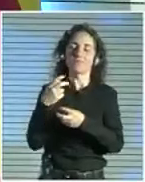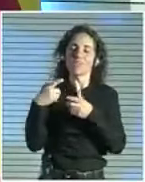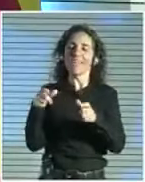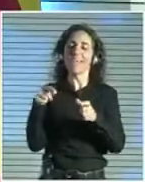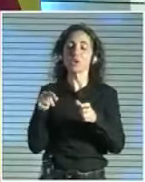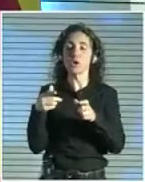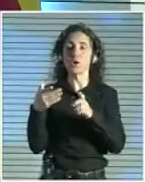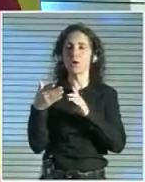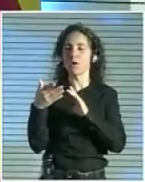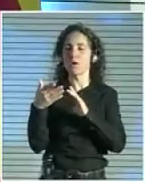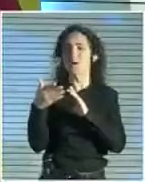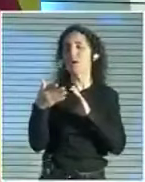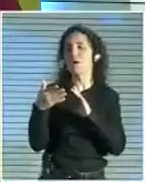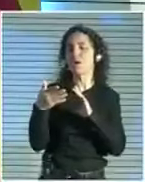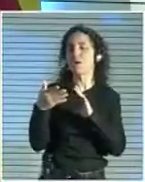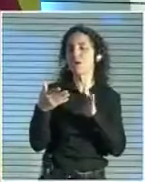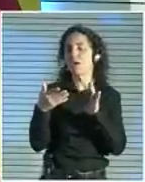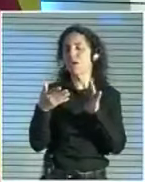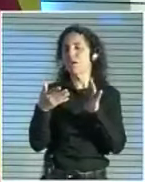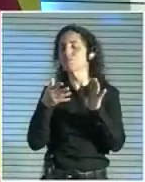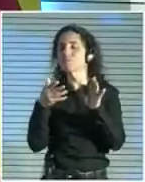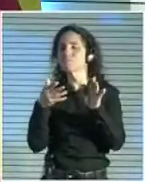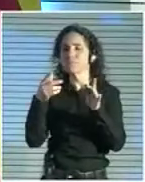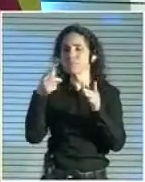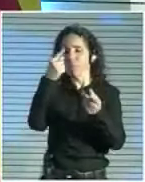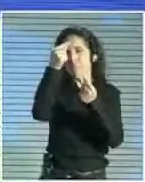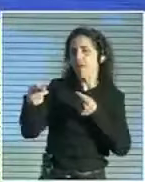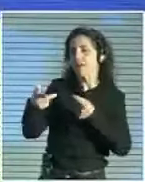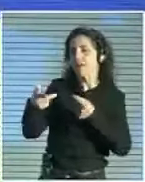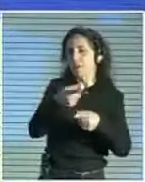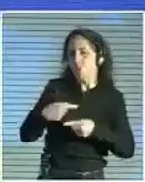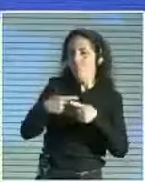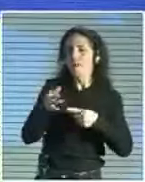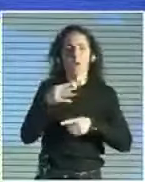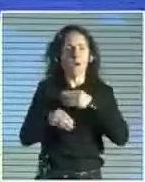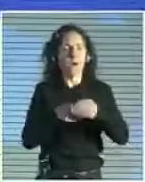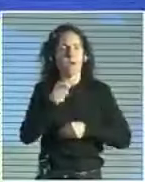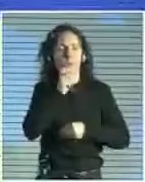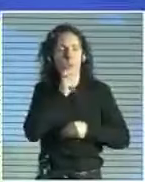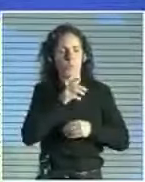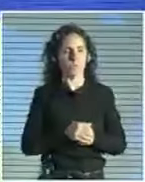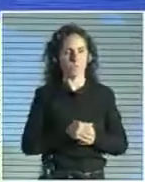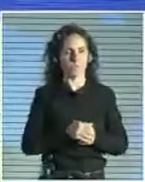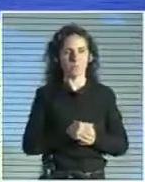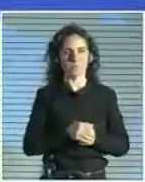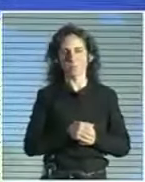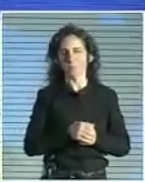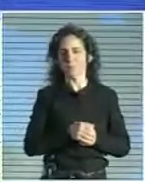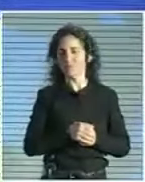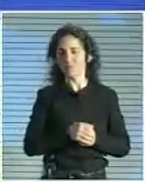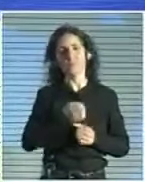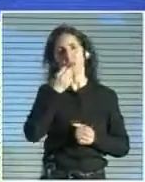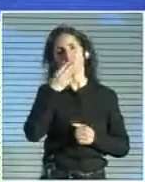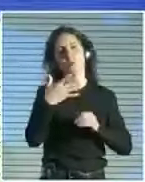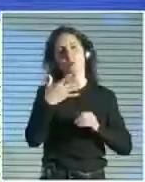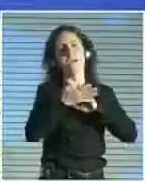established fora? I would say that the second part, because in Austria we have a good law, we have a tourism law, that in